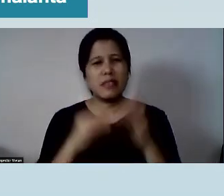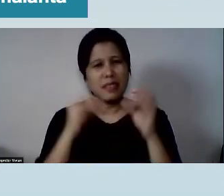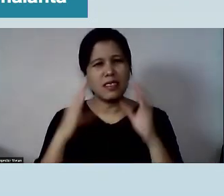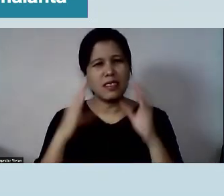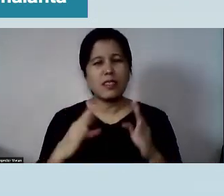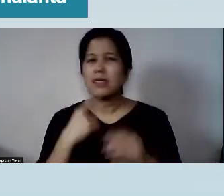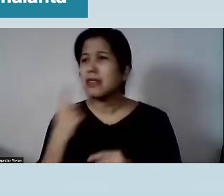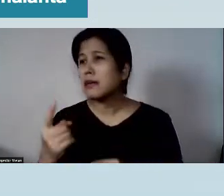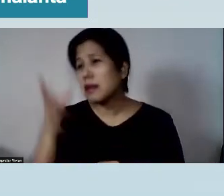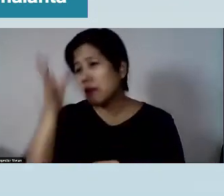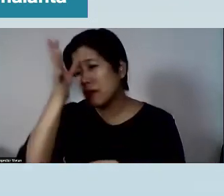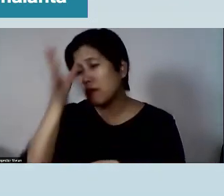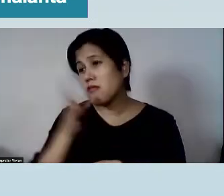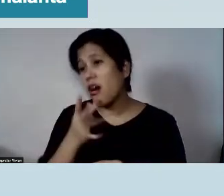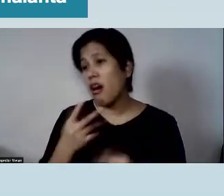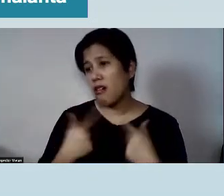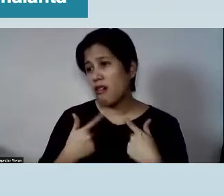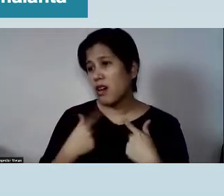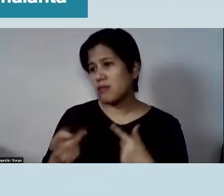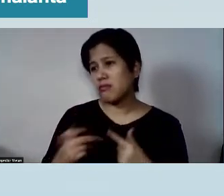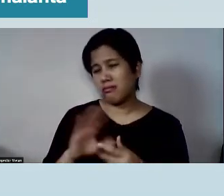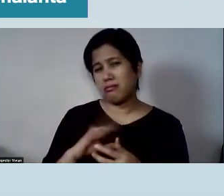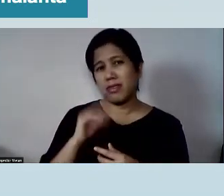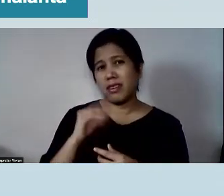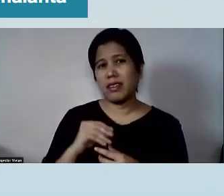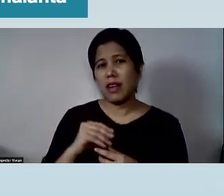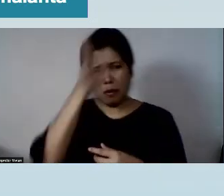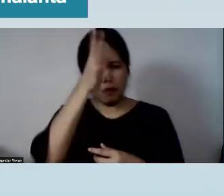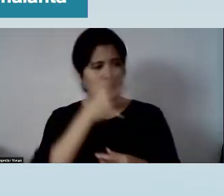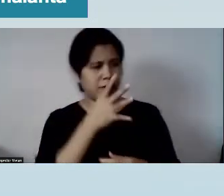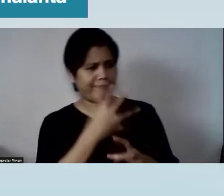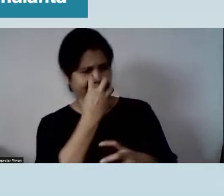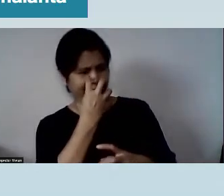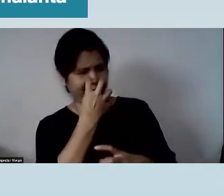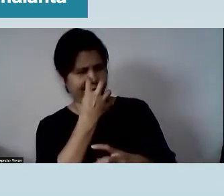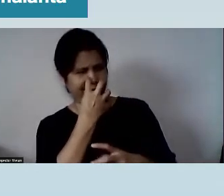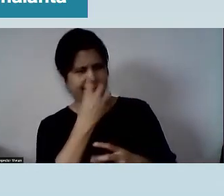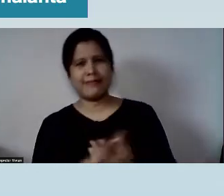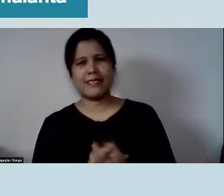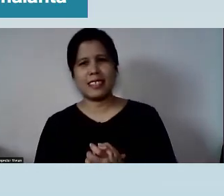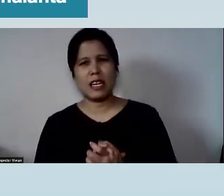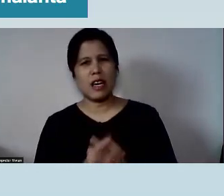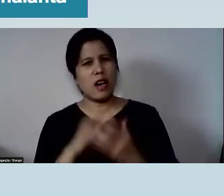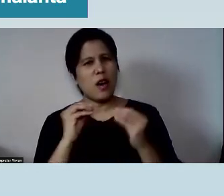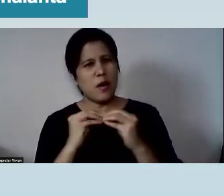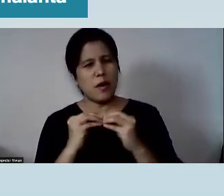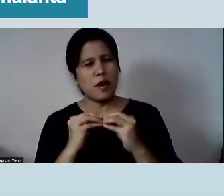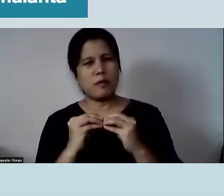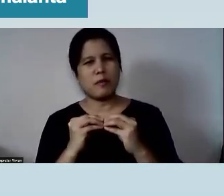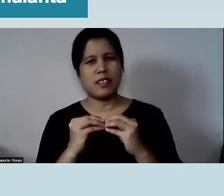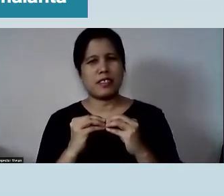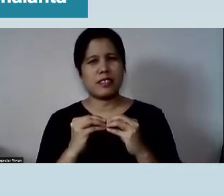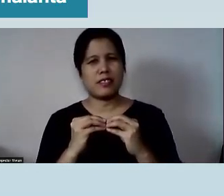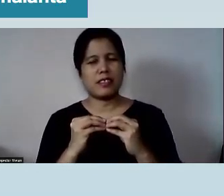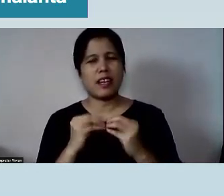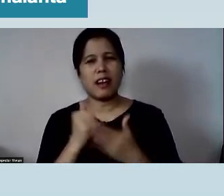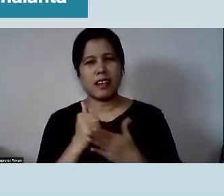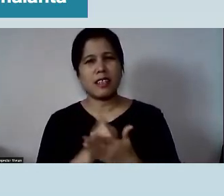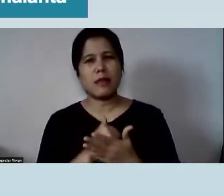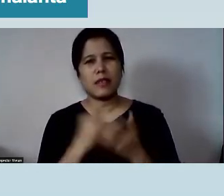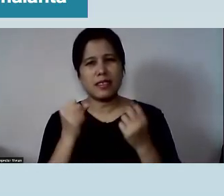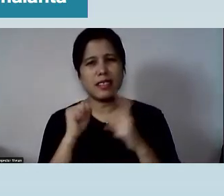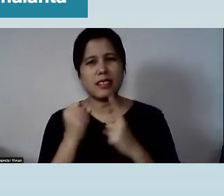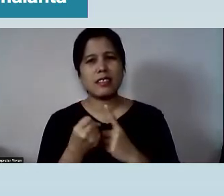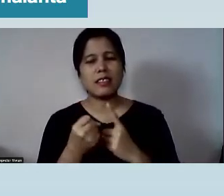at daddy, yung anak niyo ho may problema, naku, nagagalit yung parents. Diba? It becomes more apparent in the academic setting. So the diagnosis